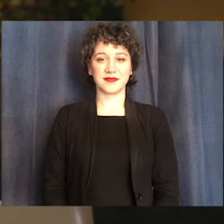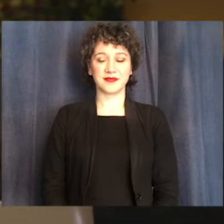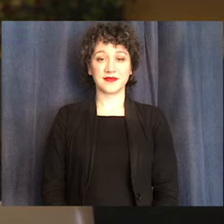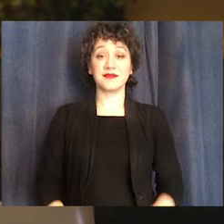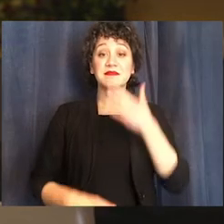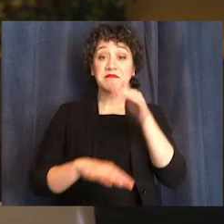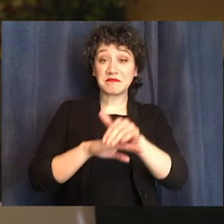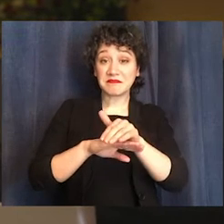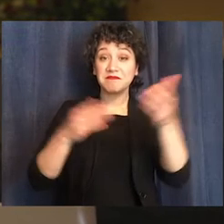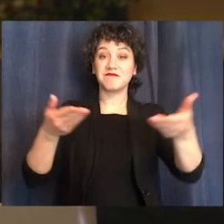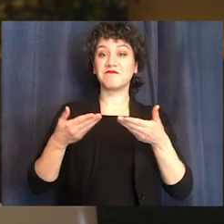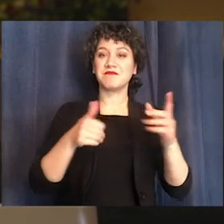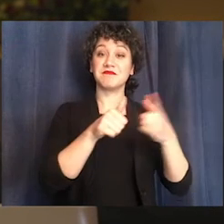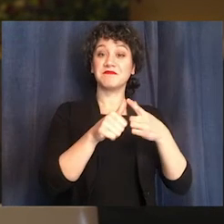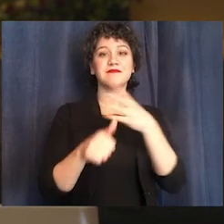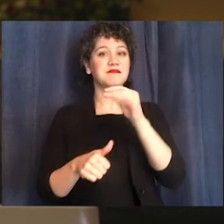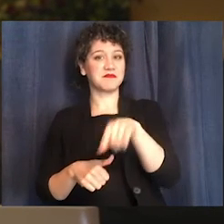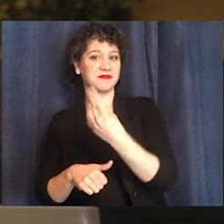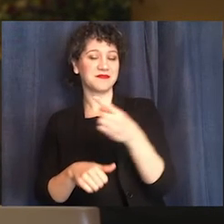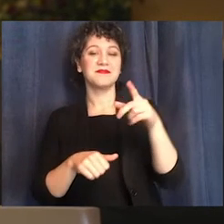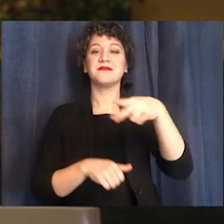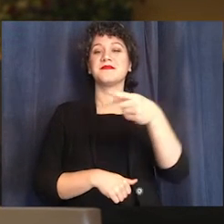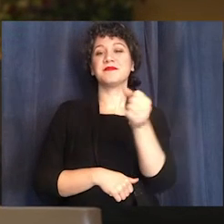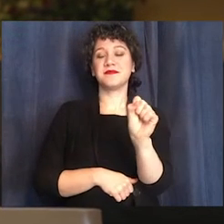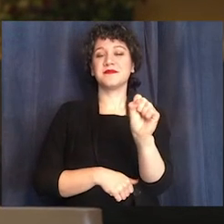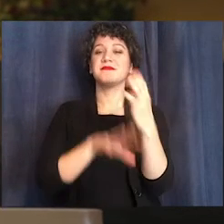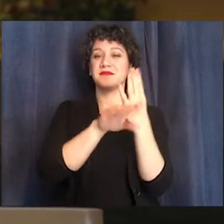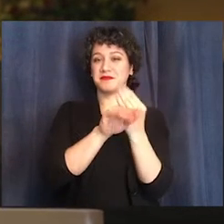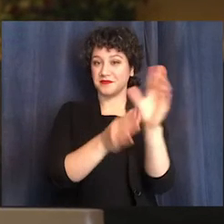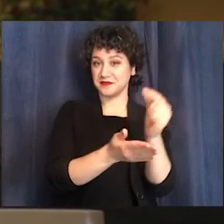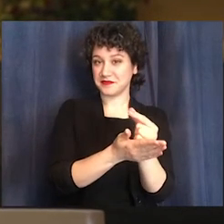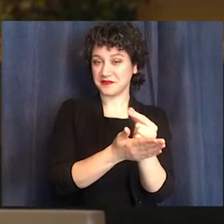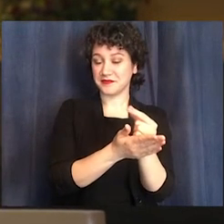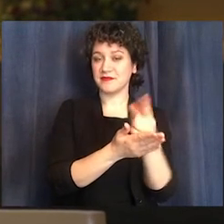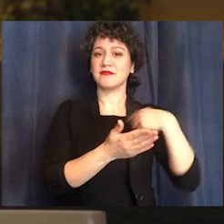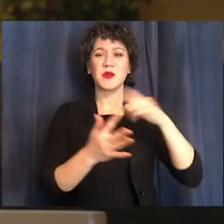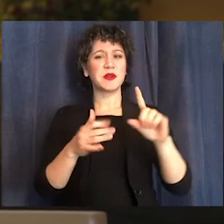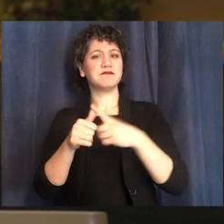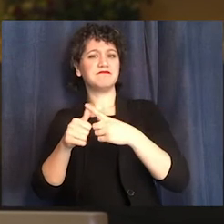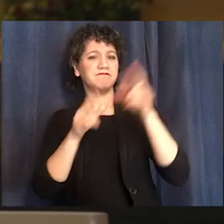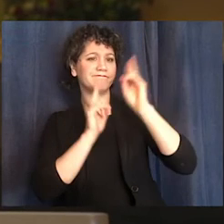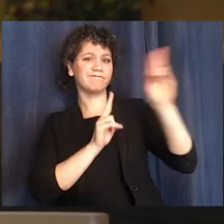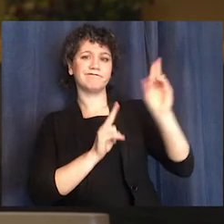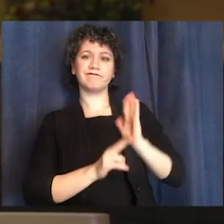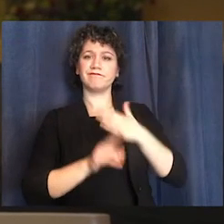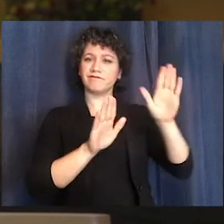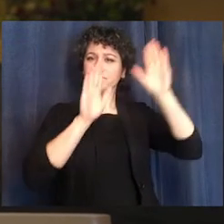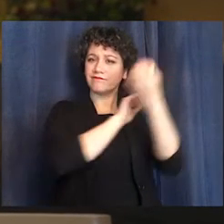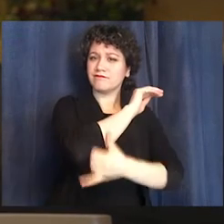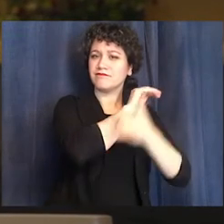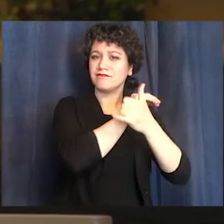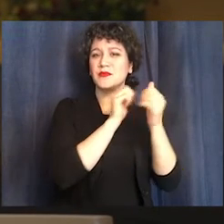Good evening and welcome to the first and only Palmer High School virtual graduation. We will begin by honoring our great country with the singing of our